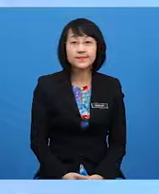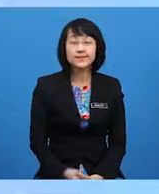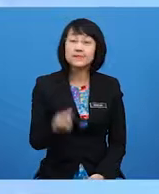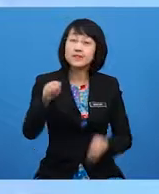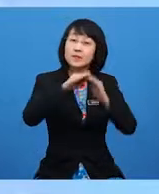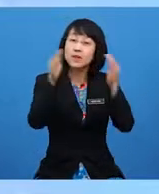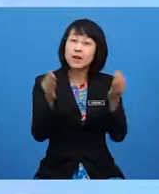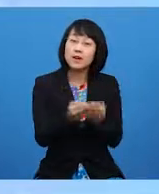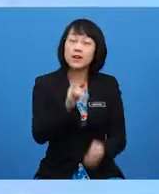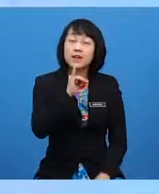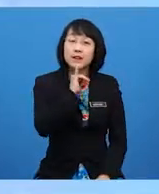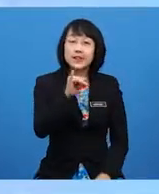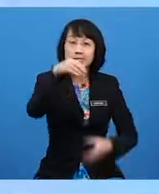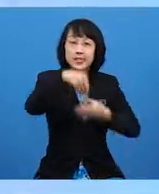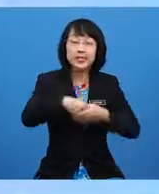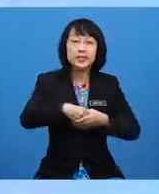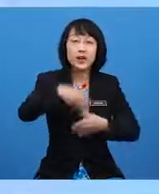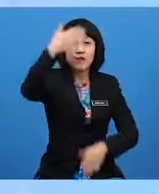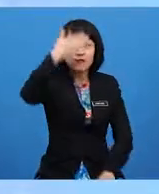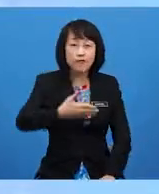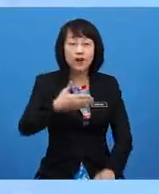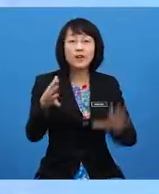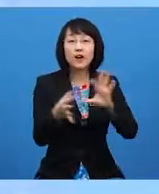The ball is in front of the chair.